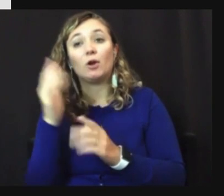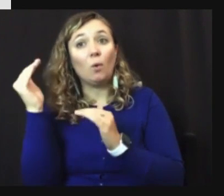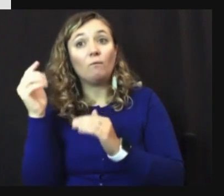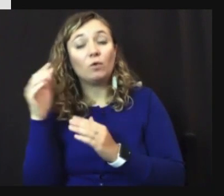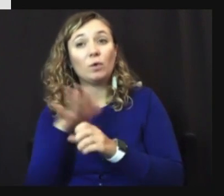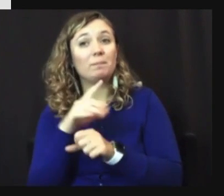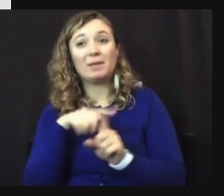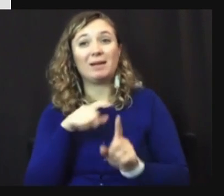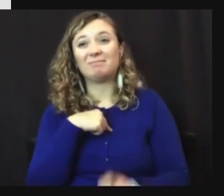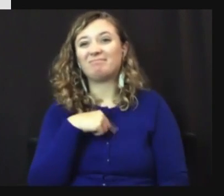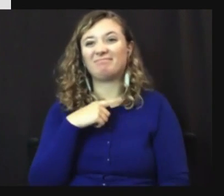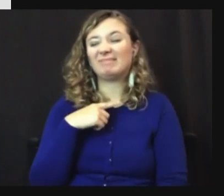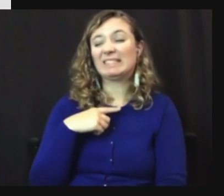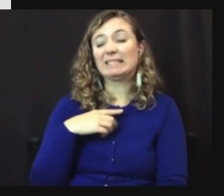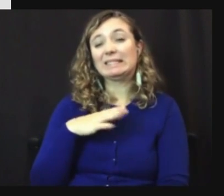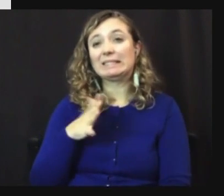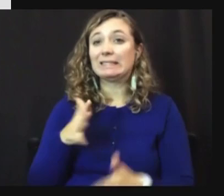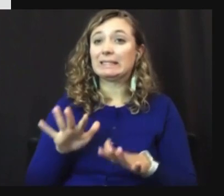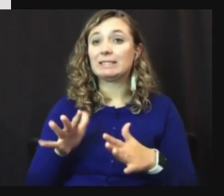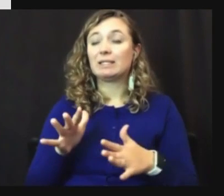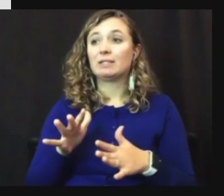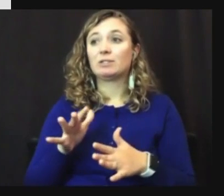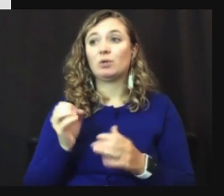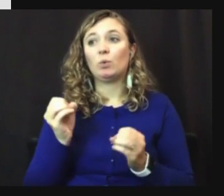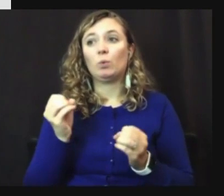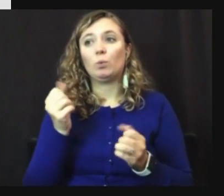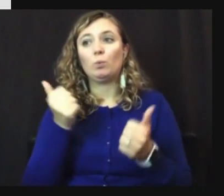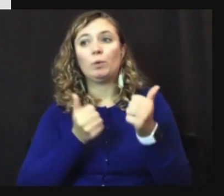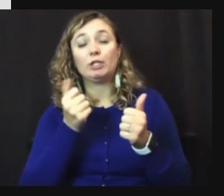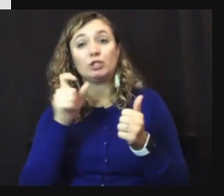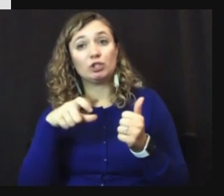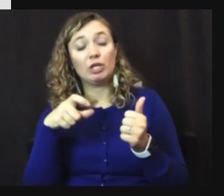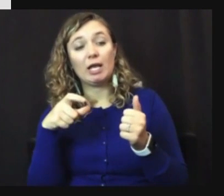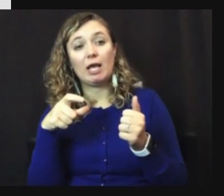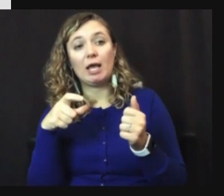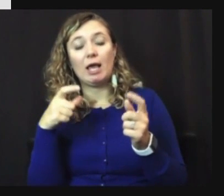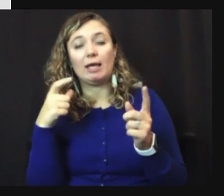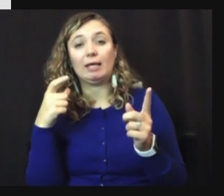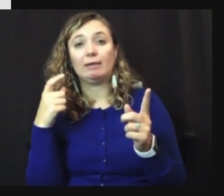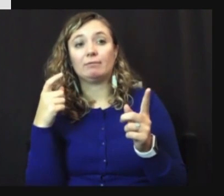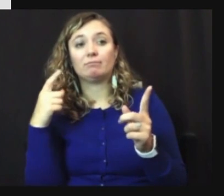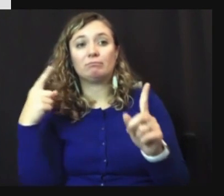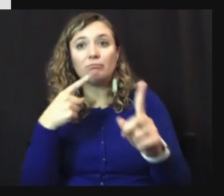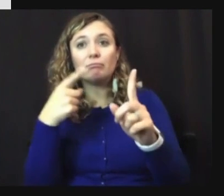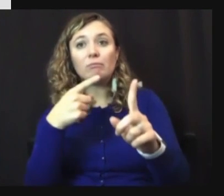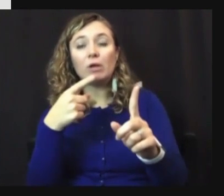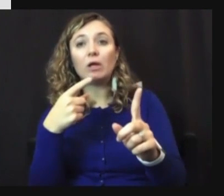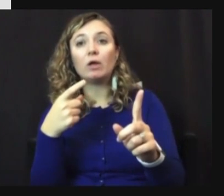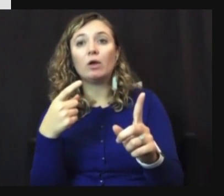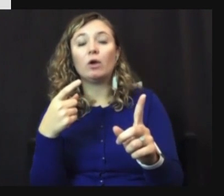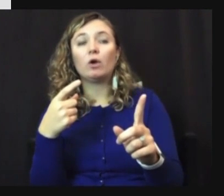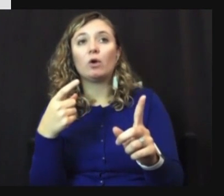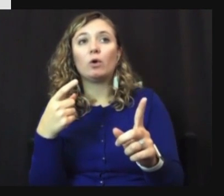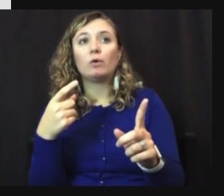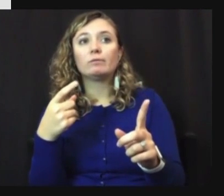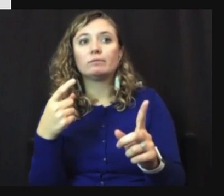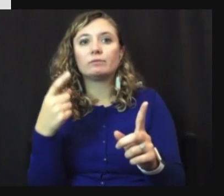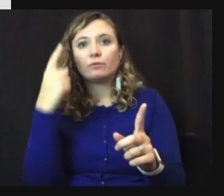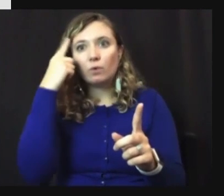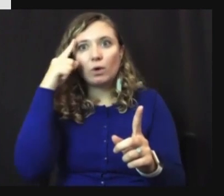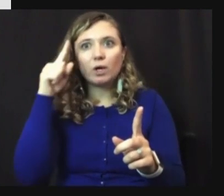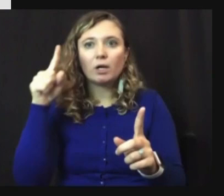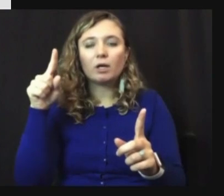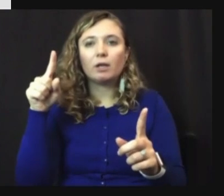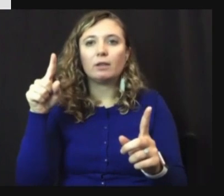I pursue to help my child learn to function better in an NT world versus how much should I let my kid be who she is and focus